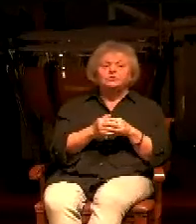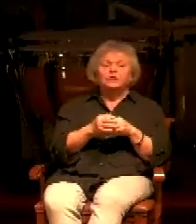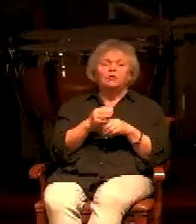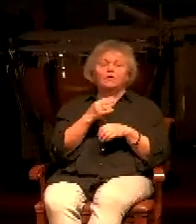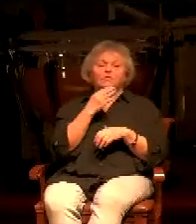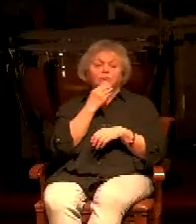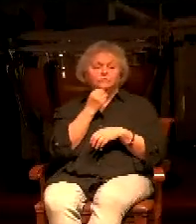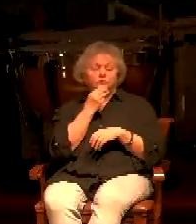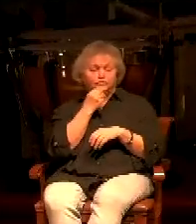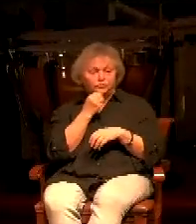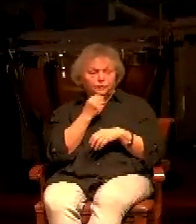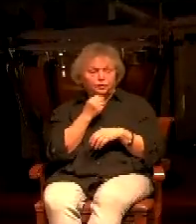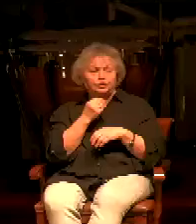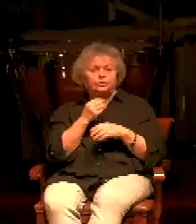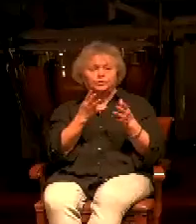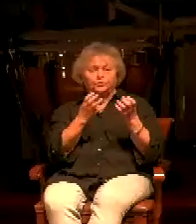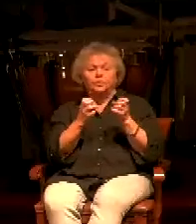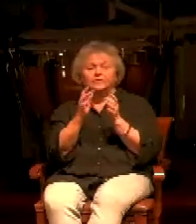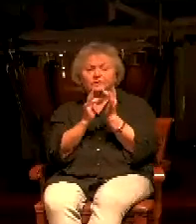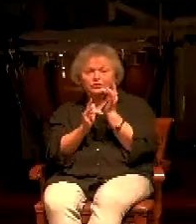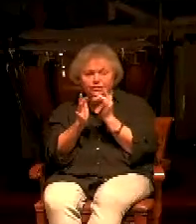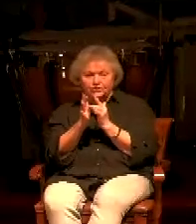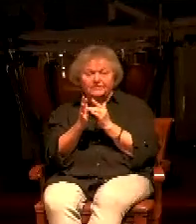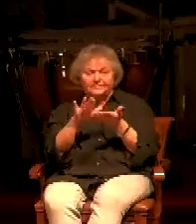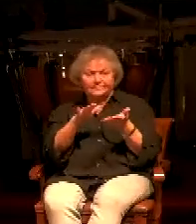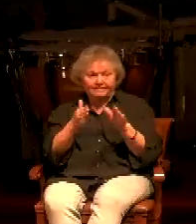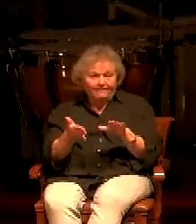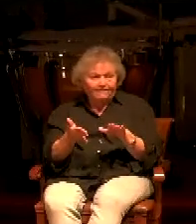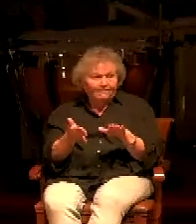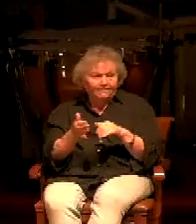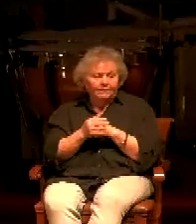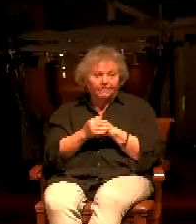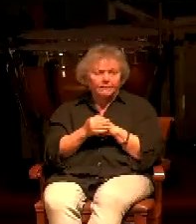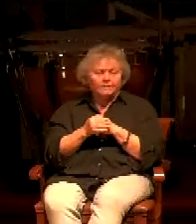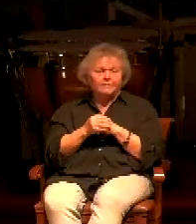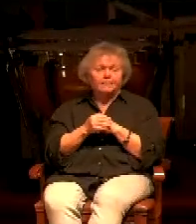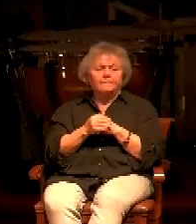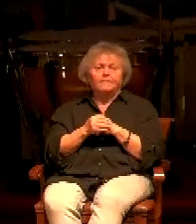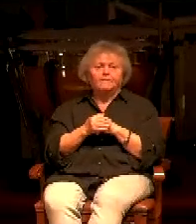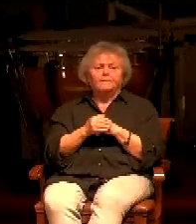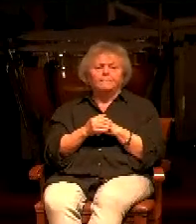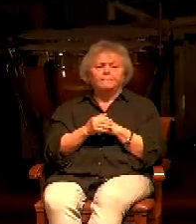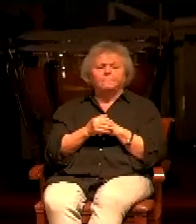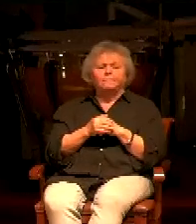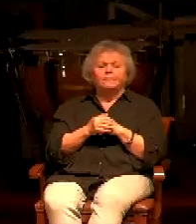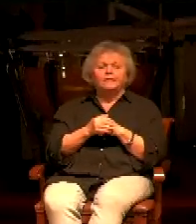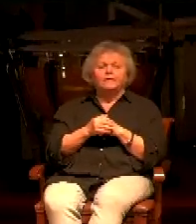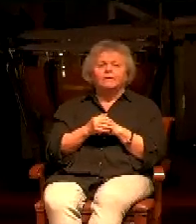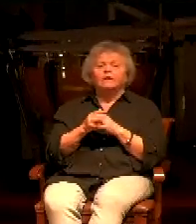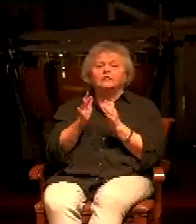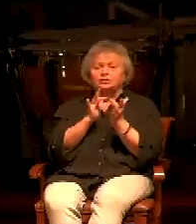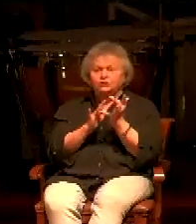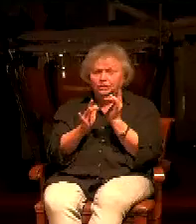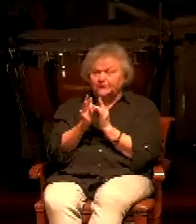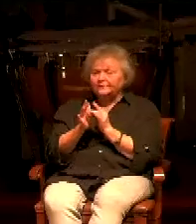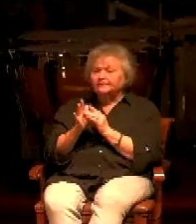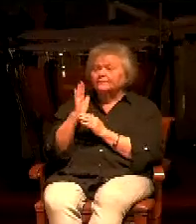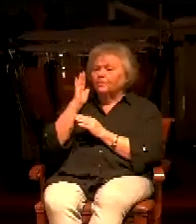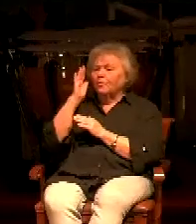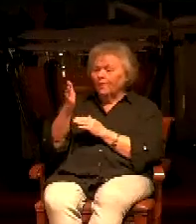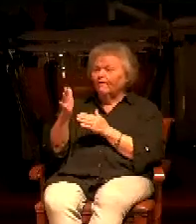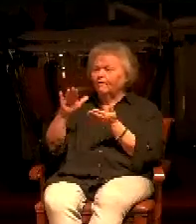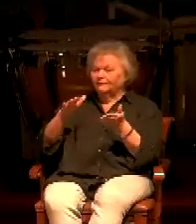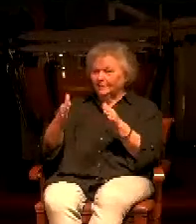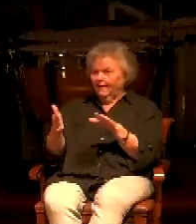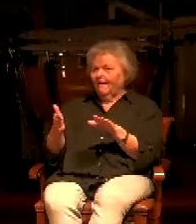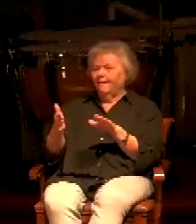saved from Rome coming in and marching. What Caiaphas didn't know is he's a prophet. Because the one man, Jesus, will die, but it's not to save them from Rome.